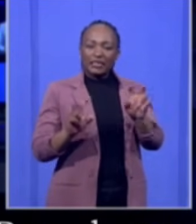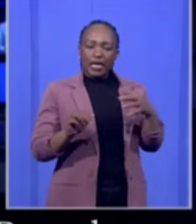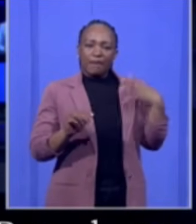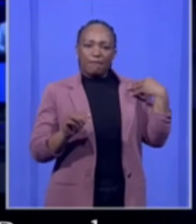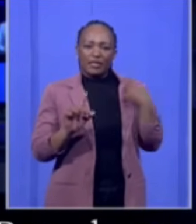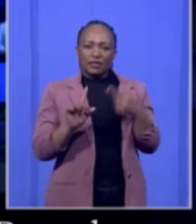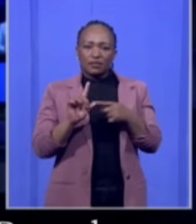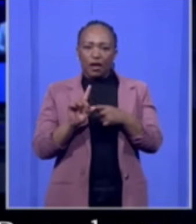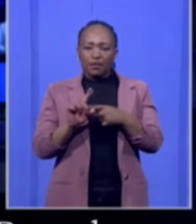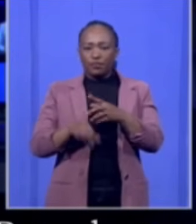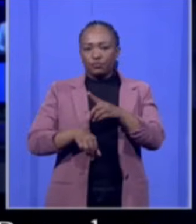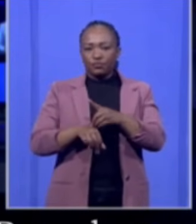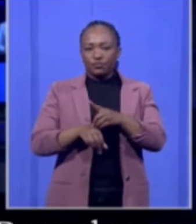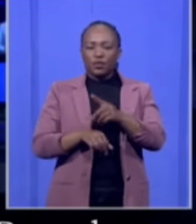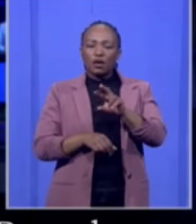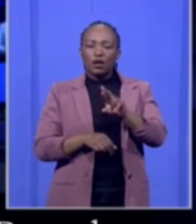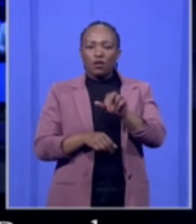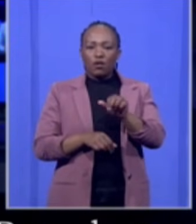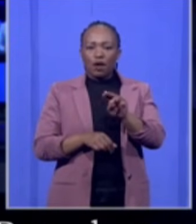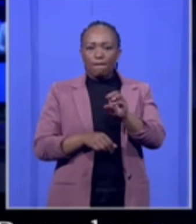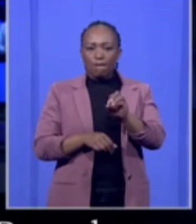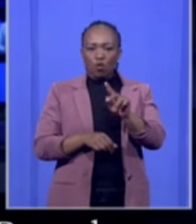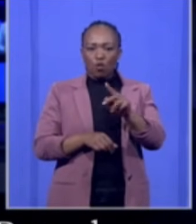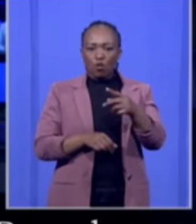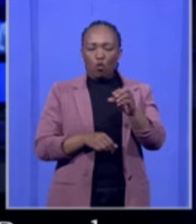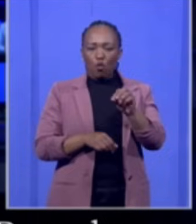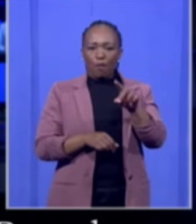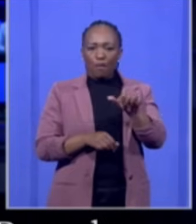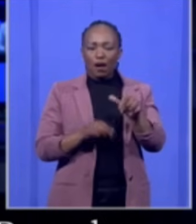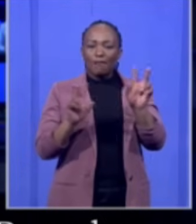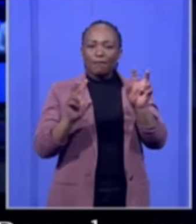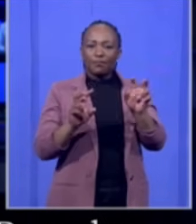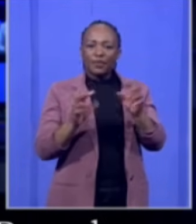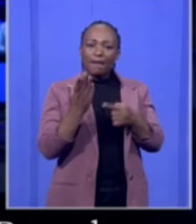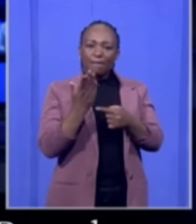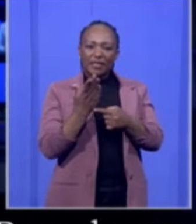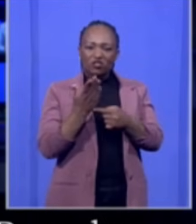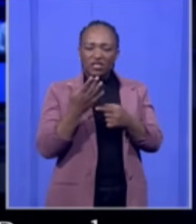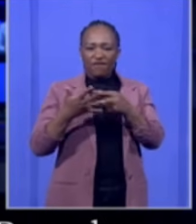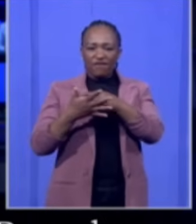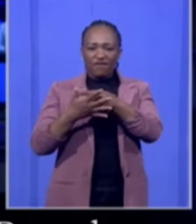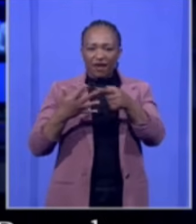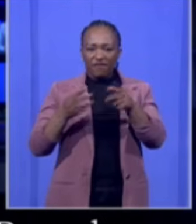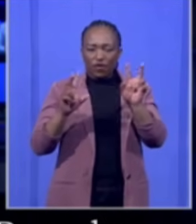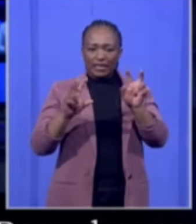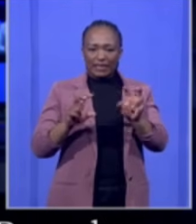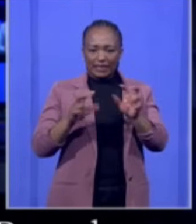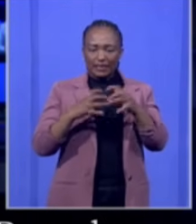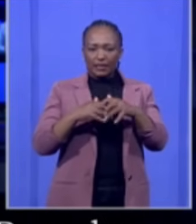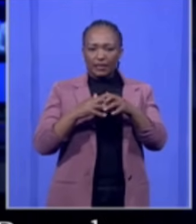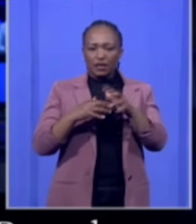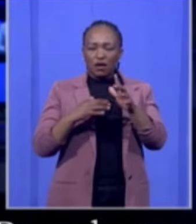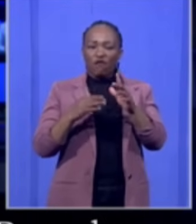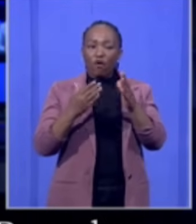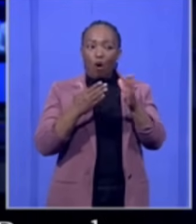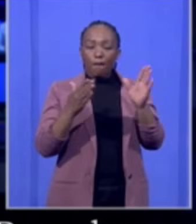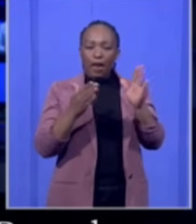o phatlaladitse ba iketelang projeke ya ho hlahisa dibeteri tse 5 tsa ho boloka matla motlakase ka tlasa boiketo ba mokgahlelo wa